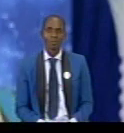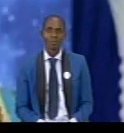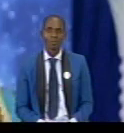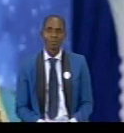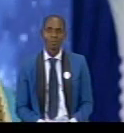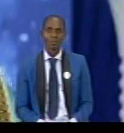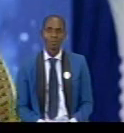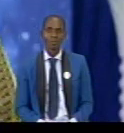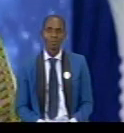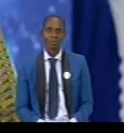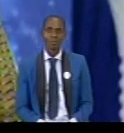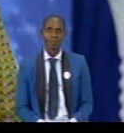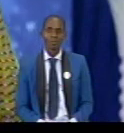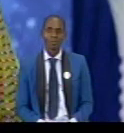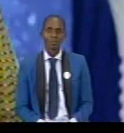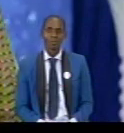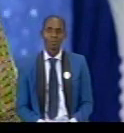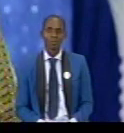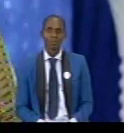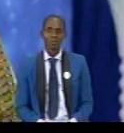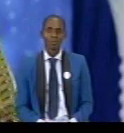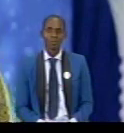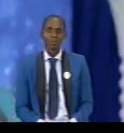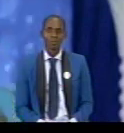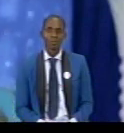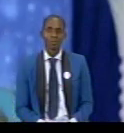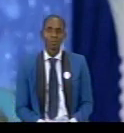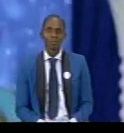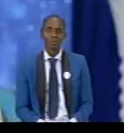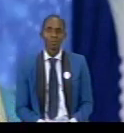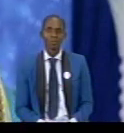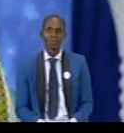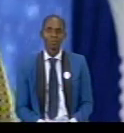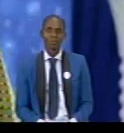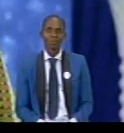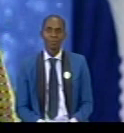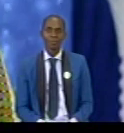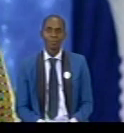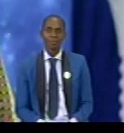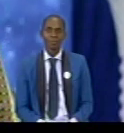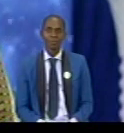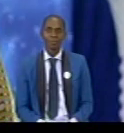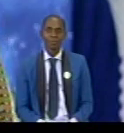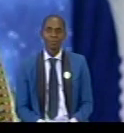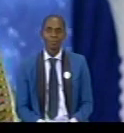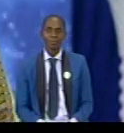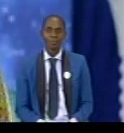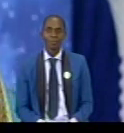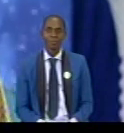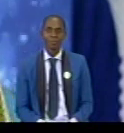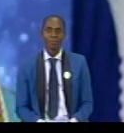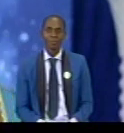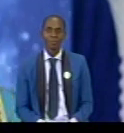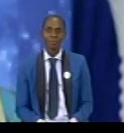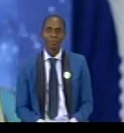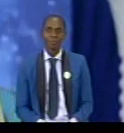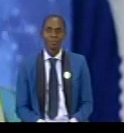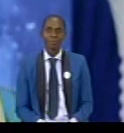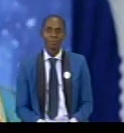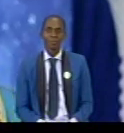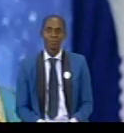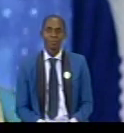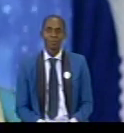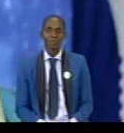igba te won mu mi de ibe ti won te baba n gba adura to ni ke won fowo le ibi te yan